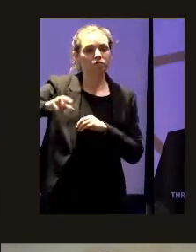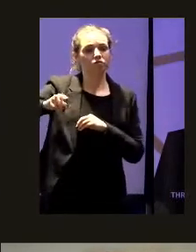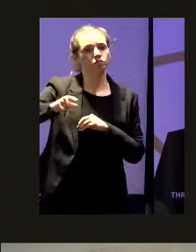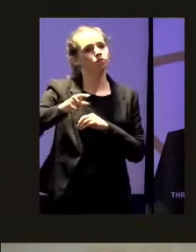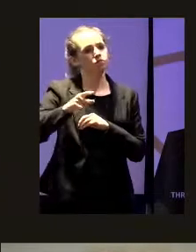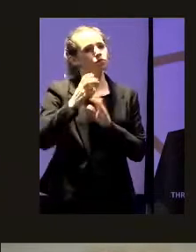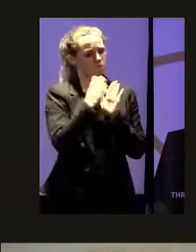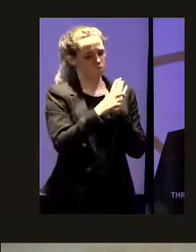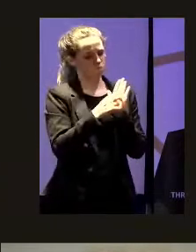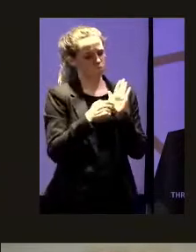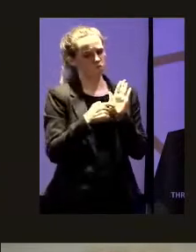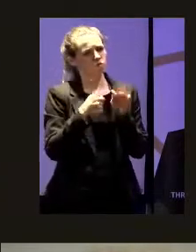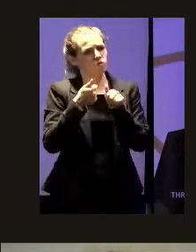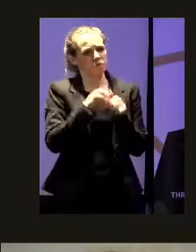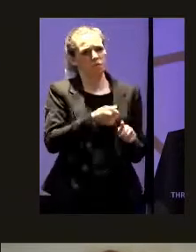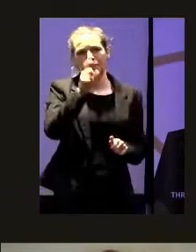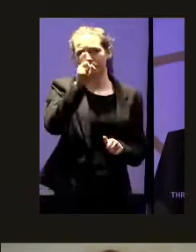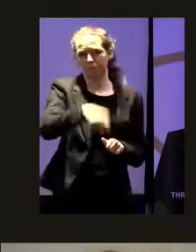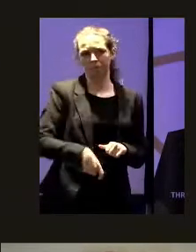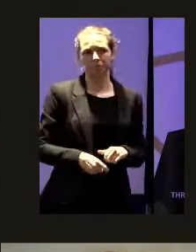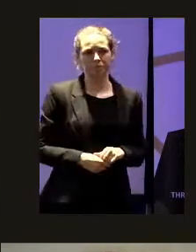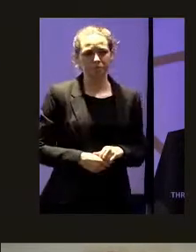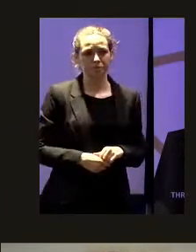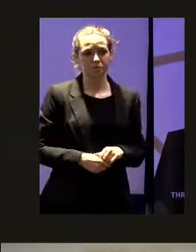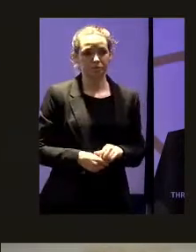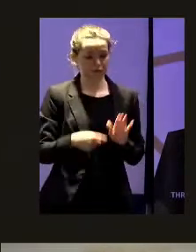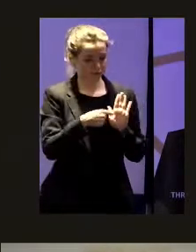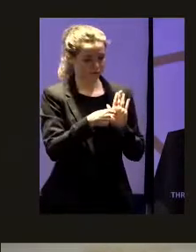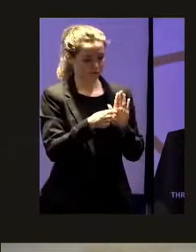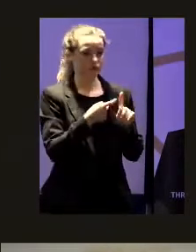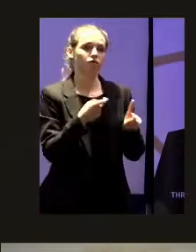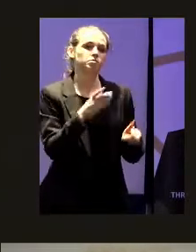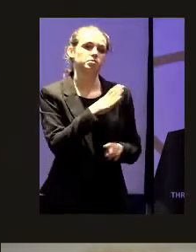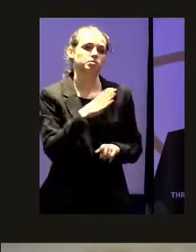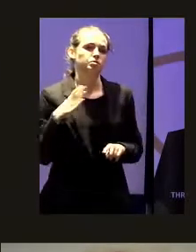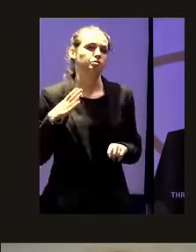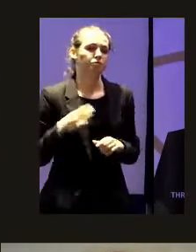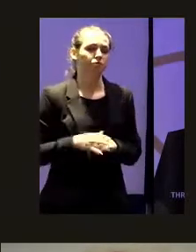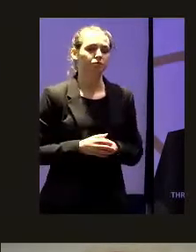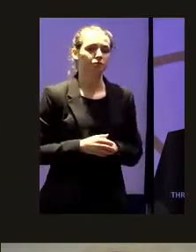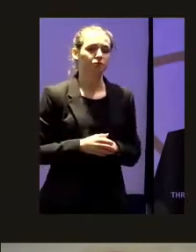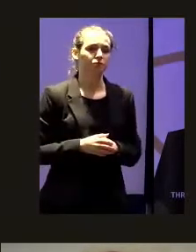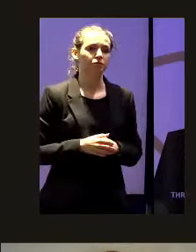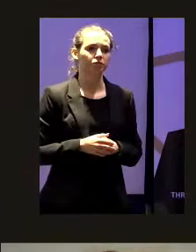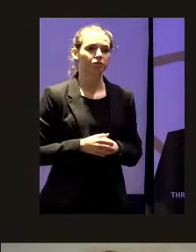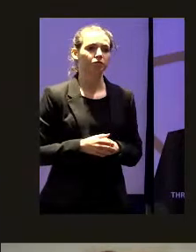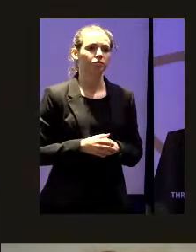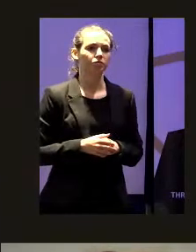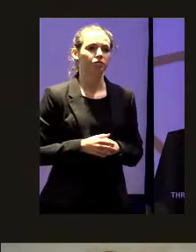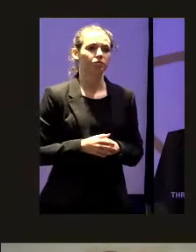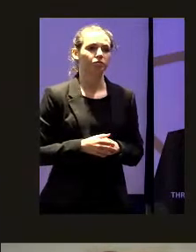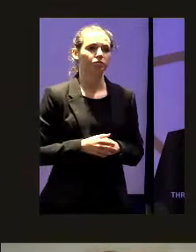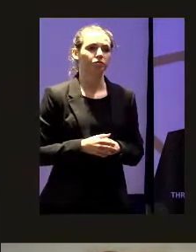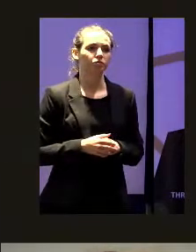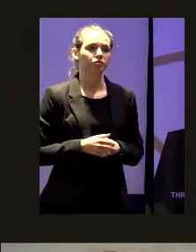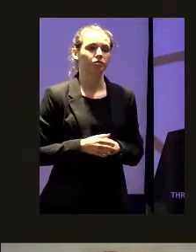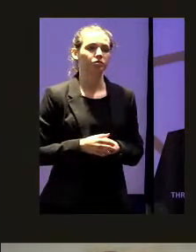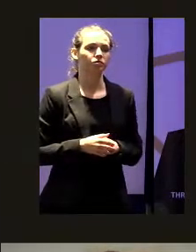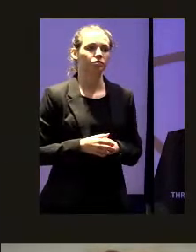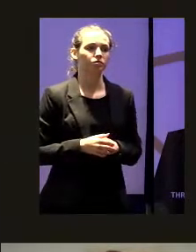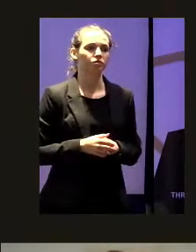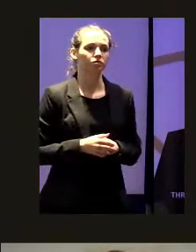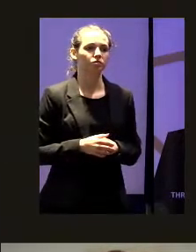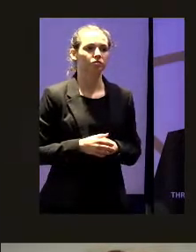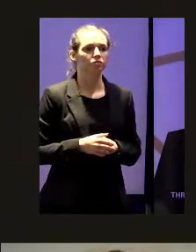guidelines that the council has developed in terms of policy. Then the